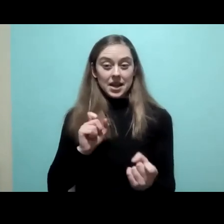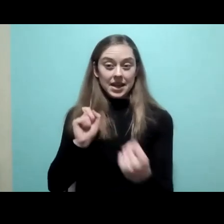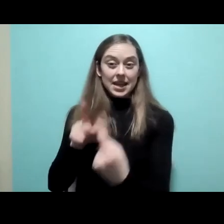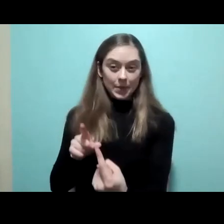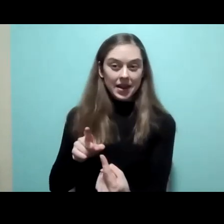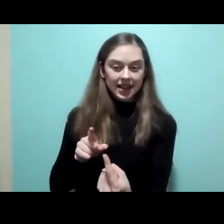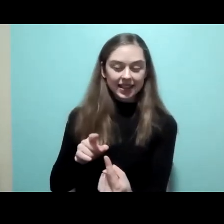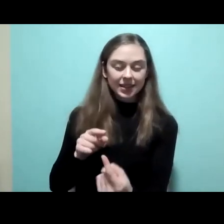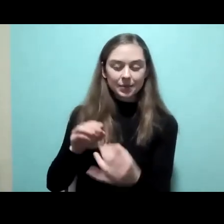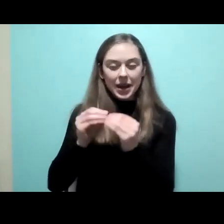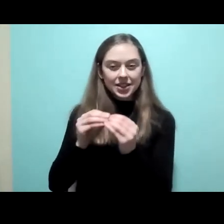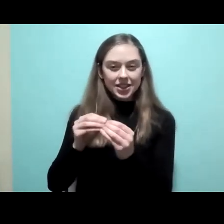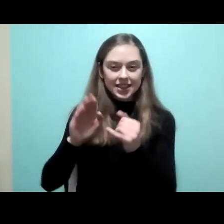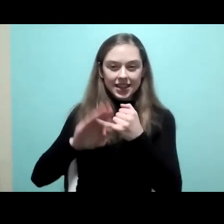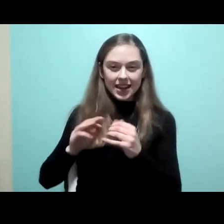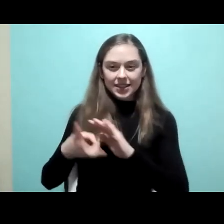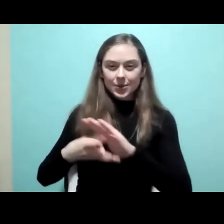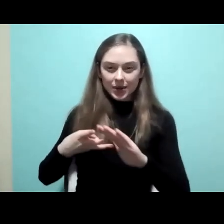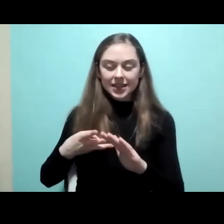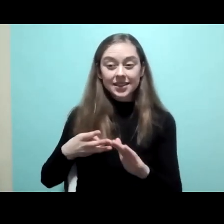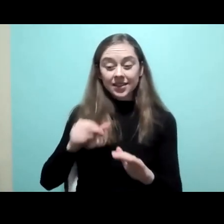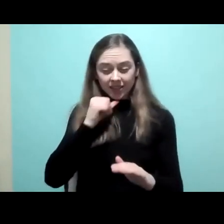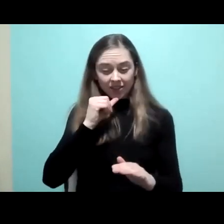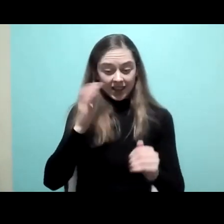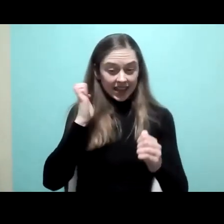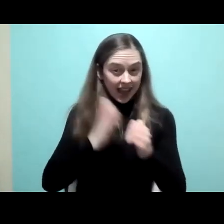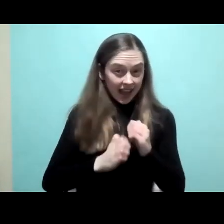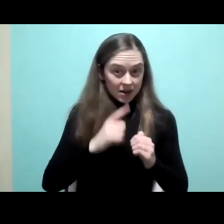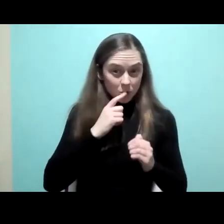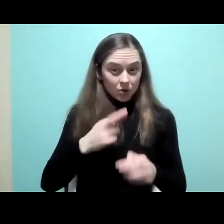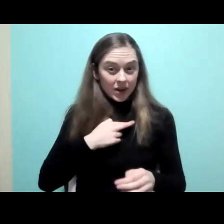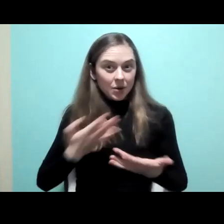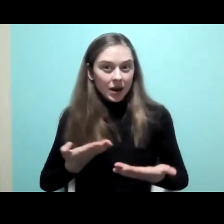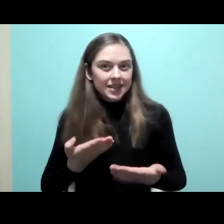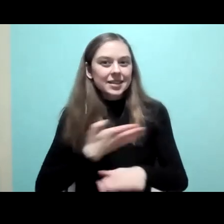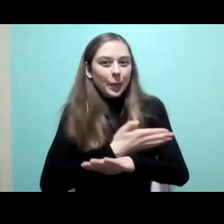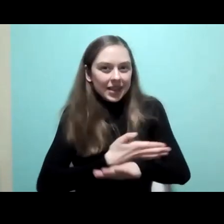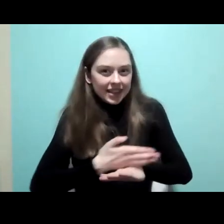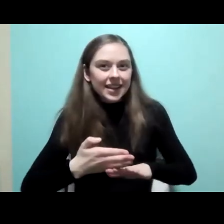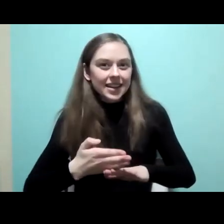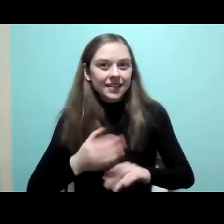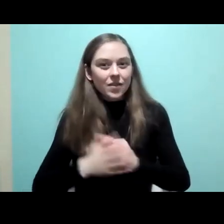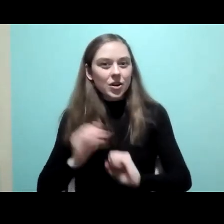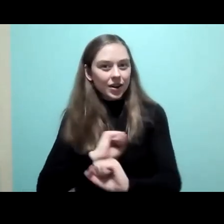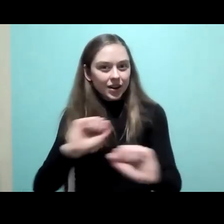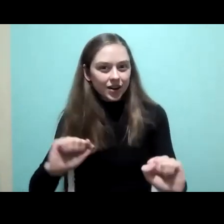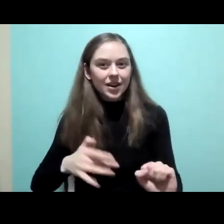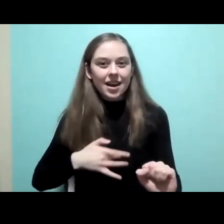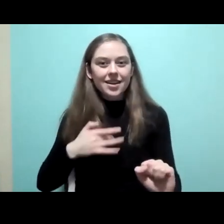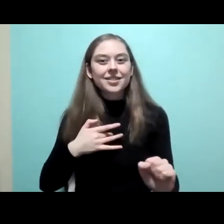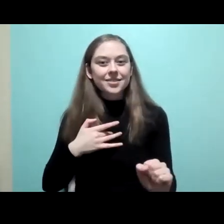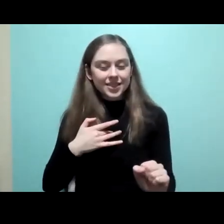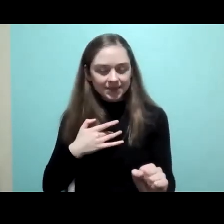this is definitely not the end. This is just the beginning, ladies and gentlemen. This is the beginning of the rest of your life. Yes. So